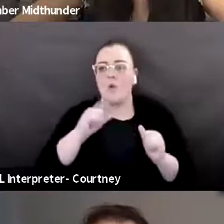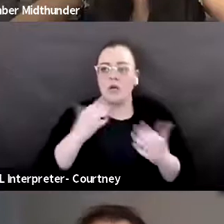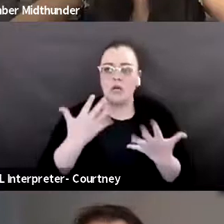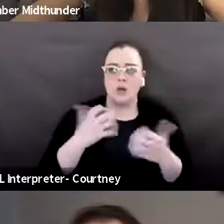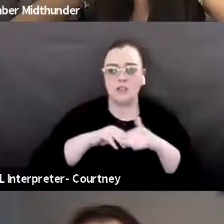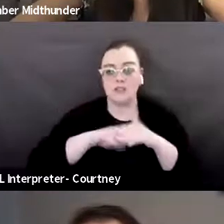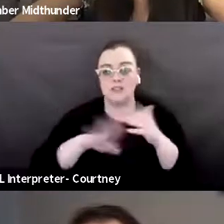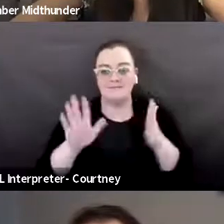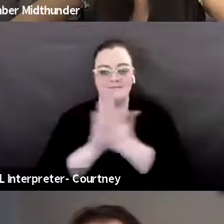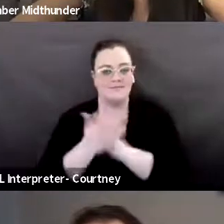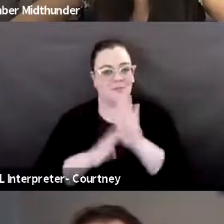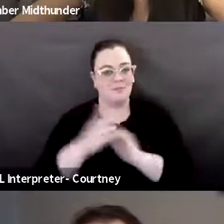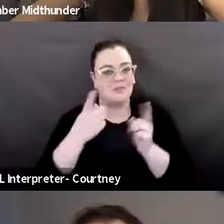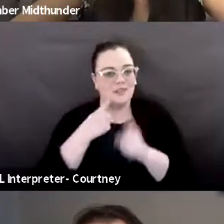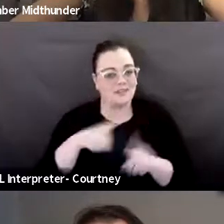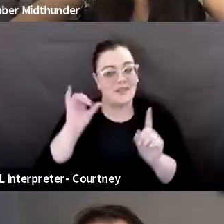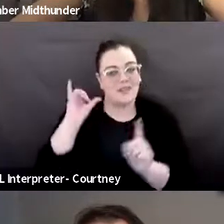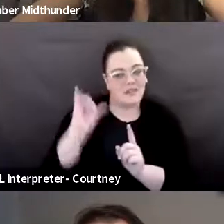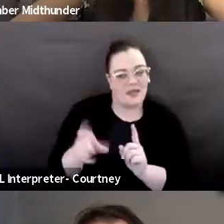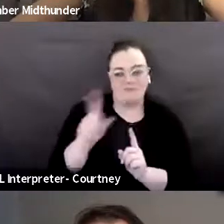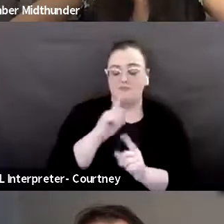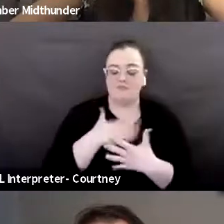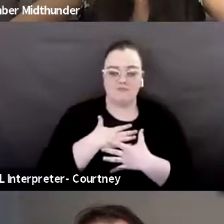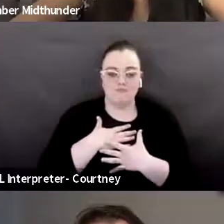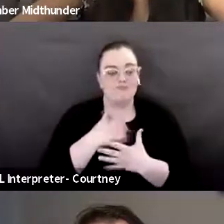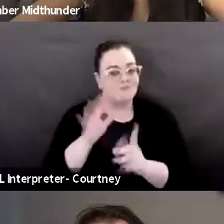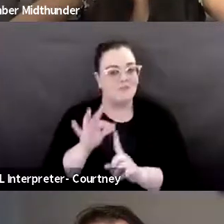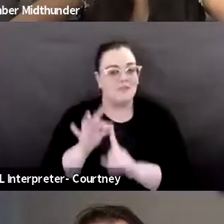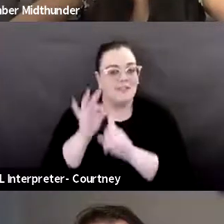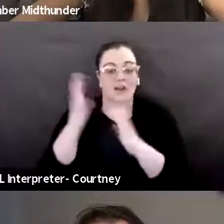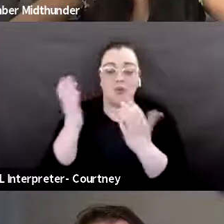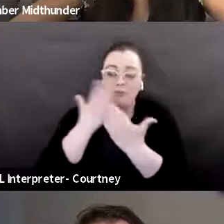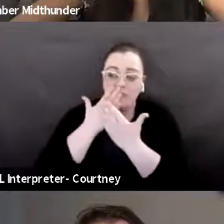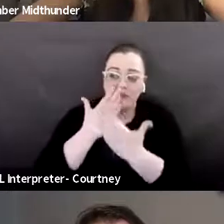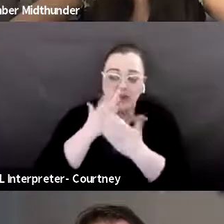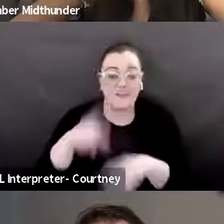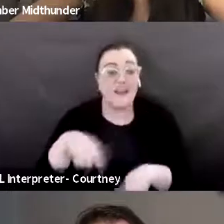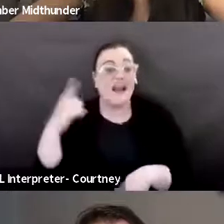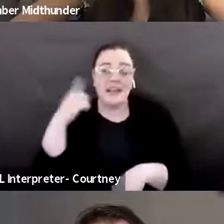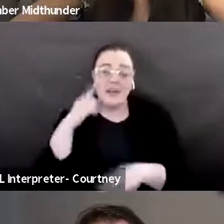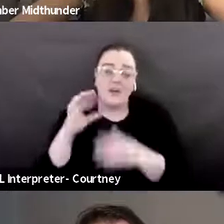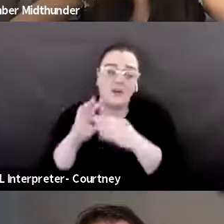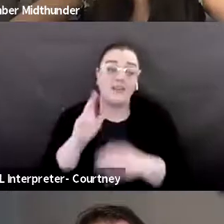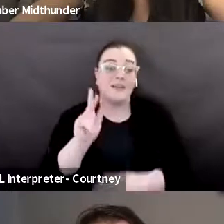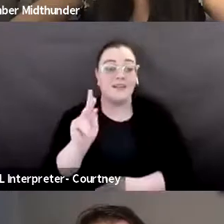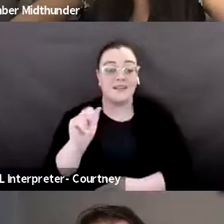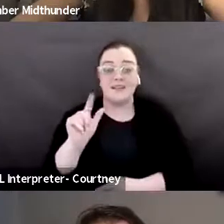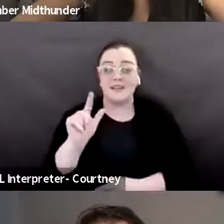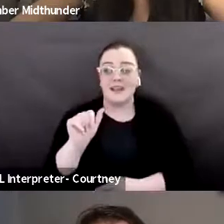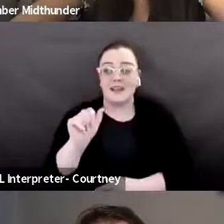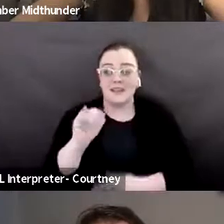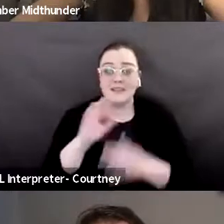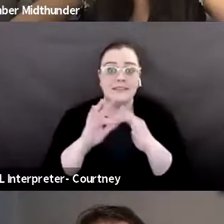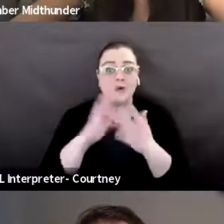be successful. I mean, that is really a gift. And I really hear that when Kalani's saying you did that, over